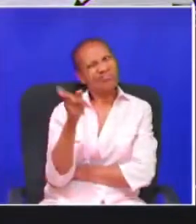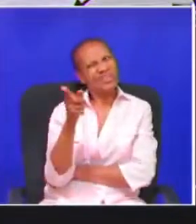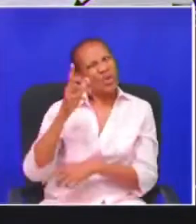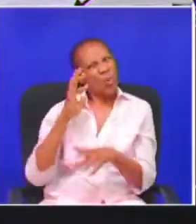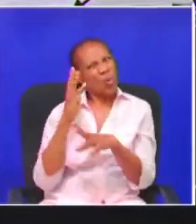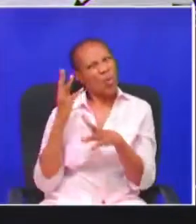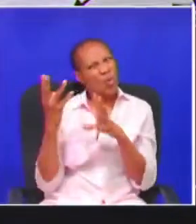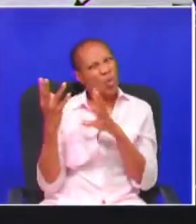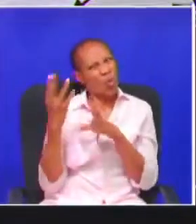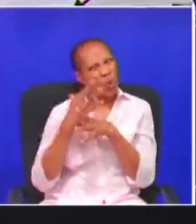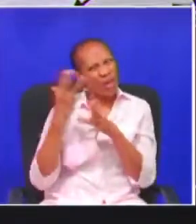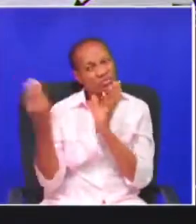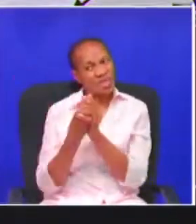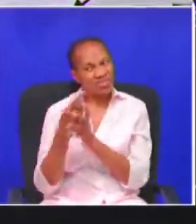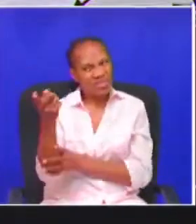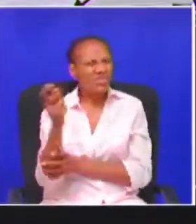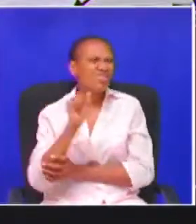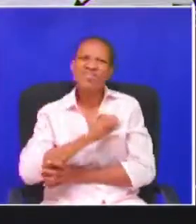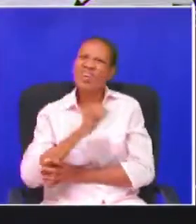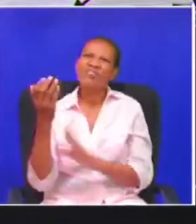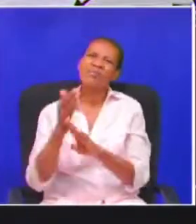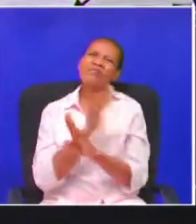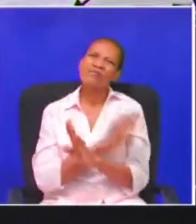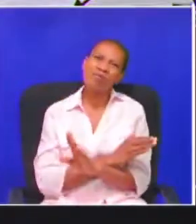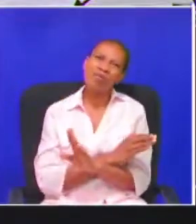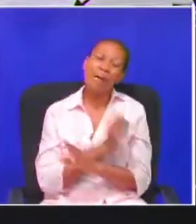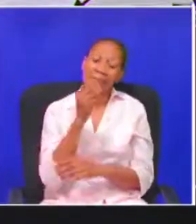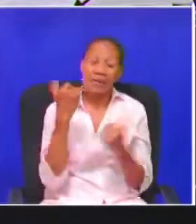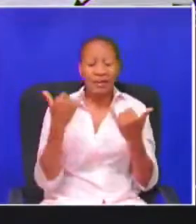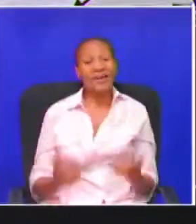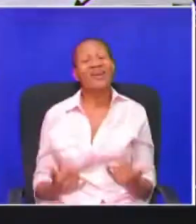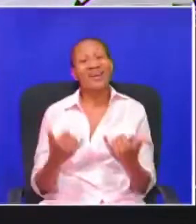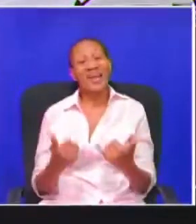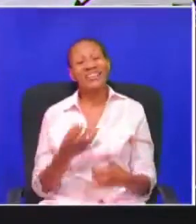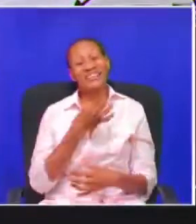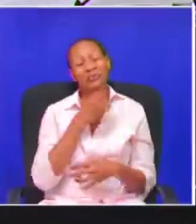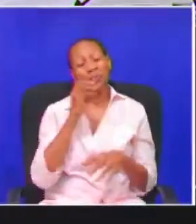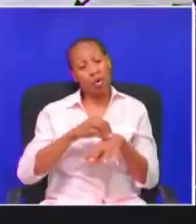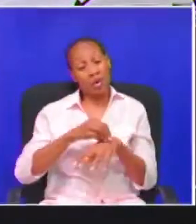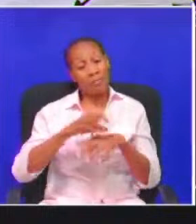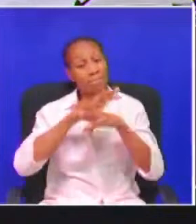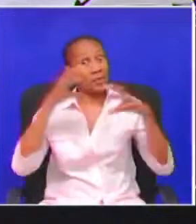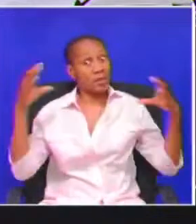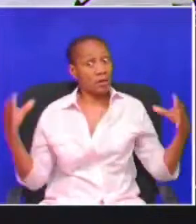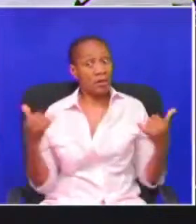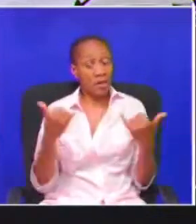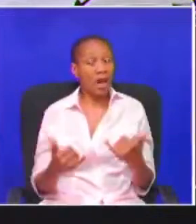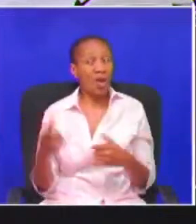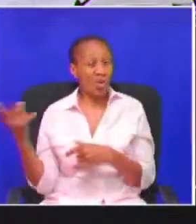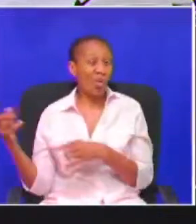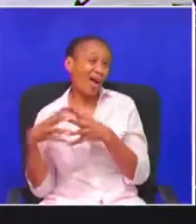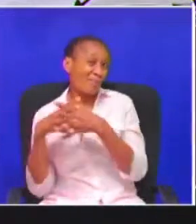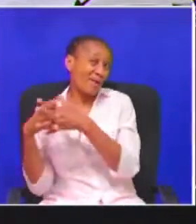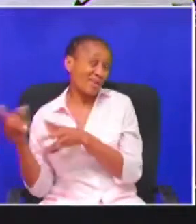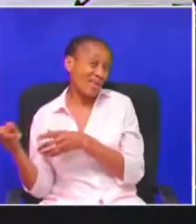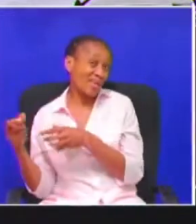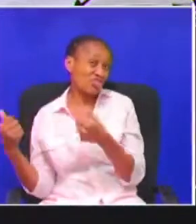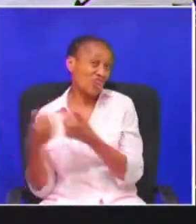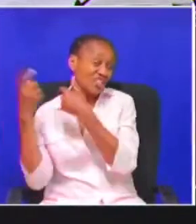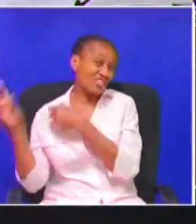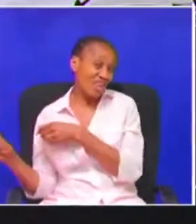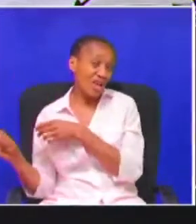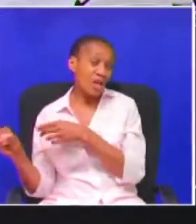on. And now, because the crisis that we're facing with the United States has created an opportunity for